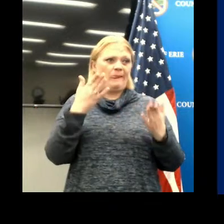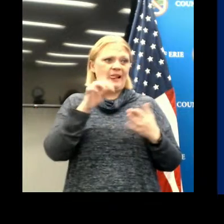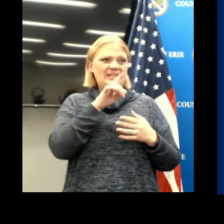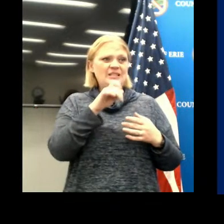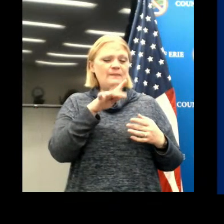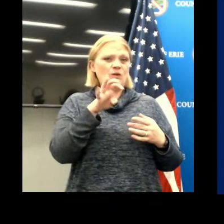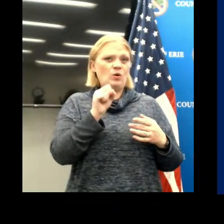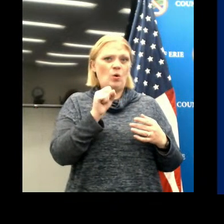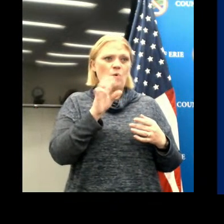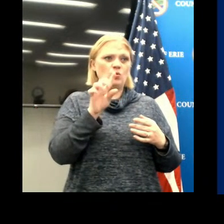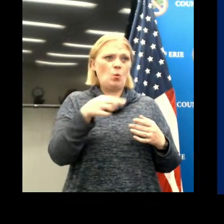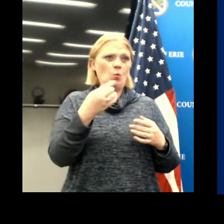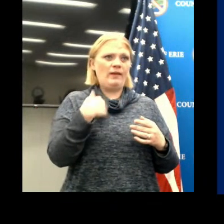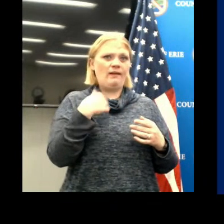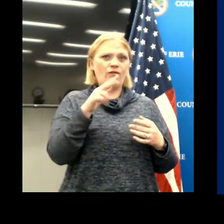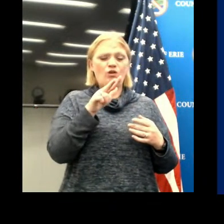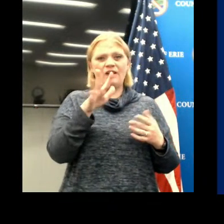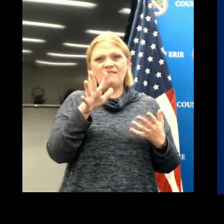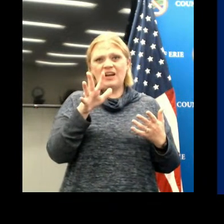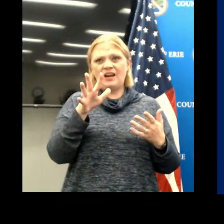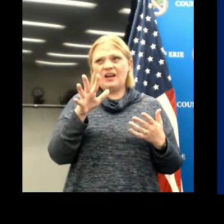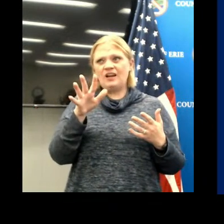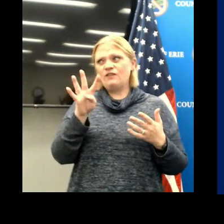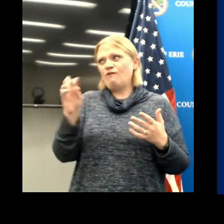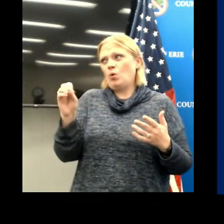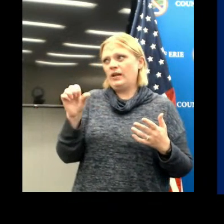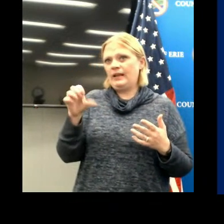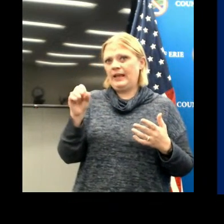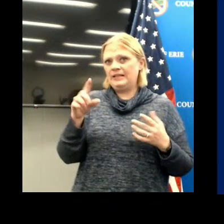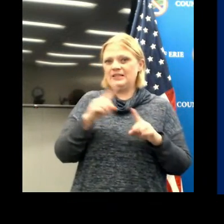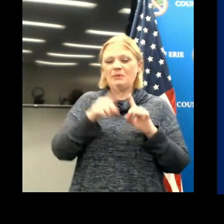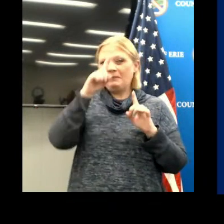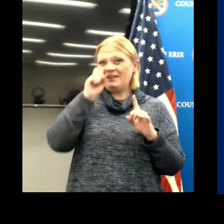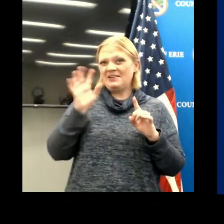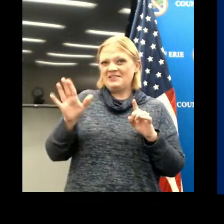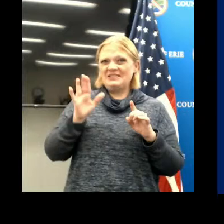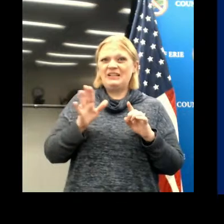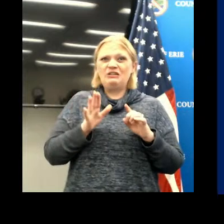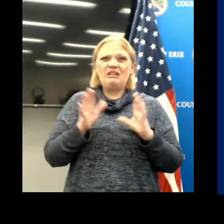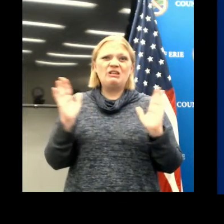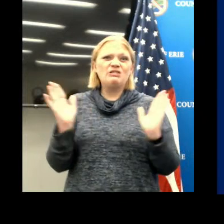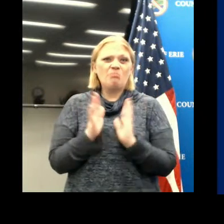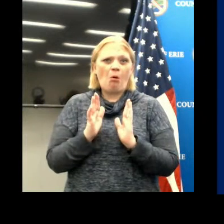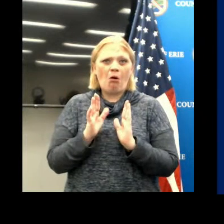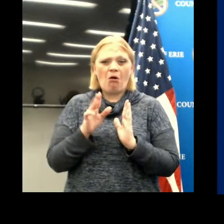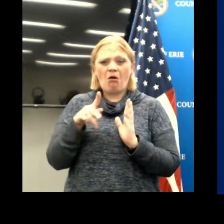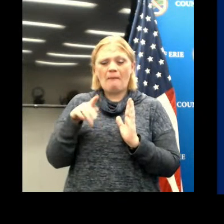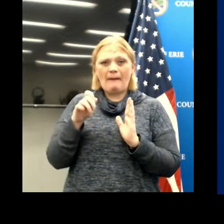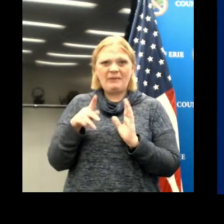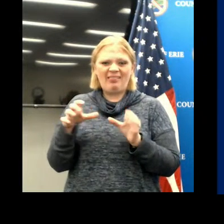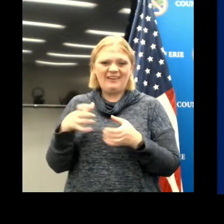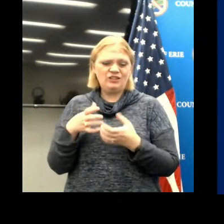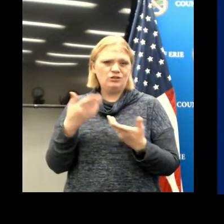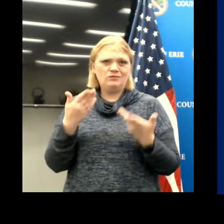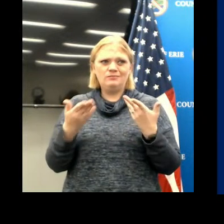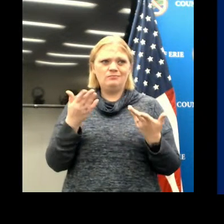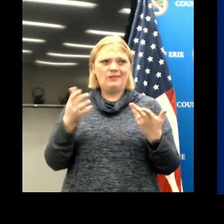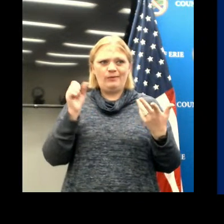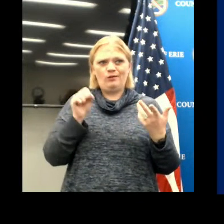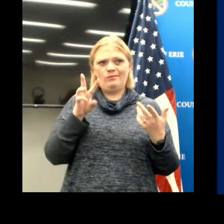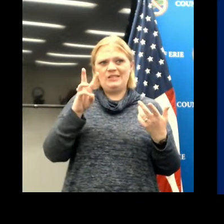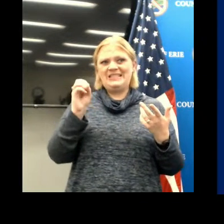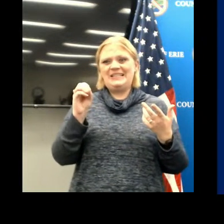have 35 or 40 cases, but because of their population and the zip code being smaller, they could be in the 60 to